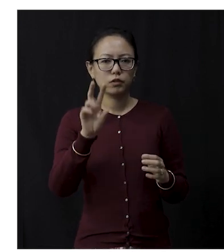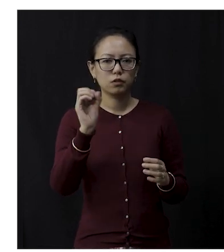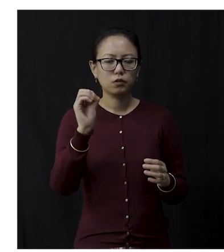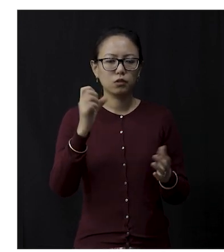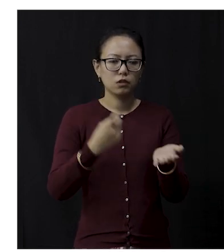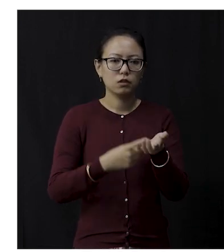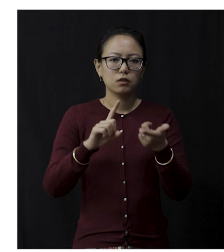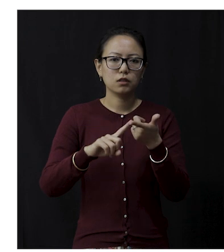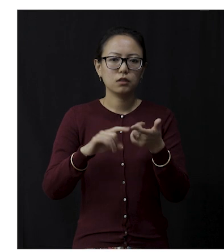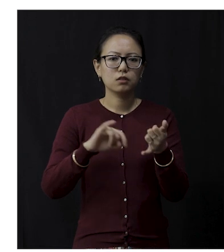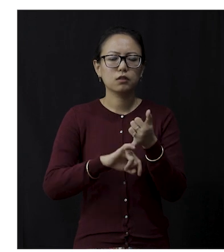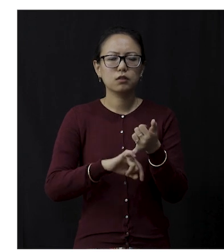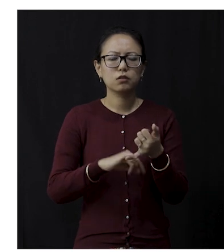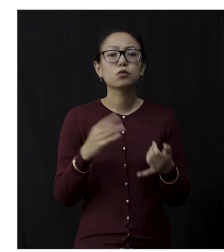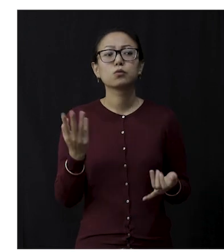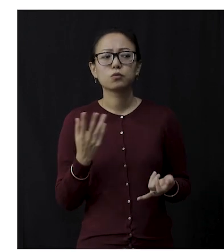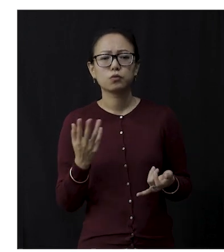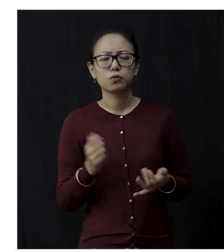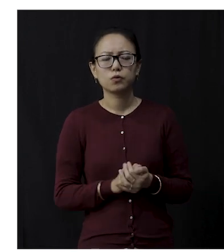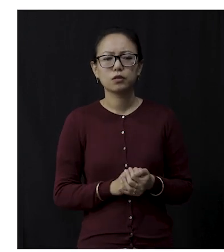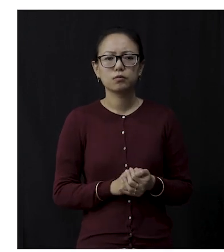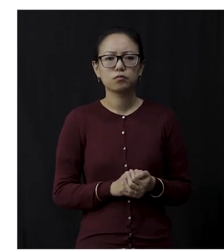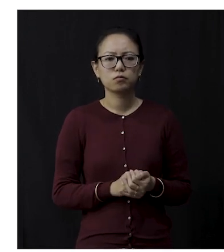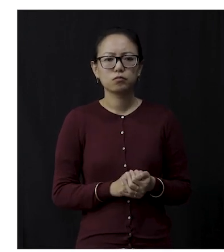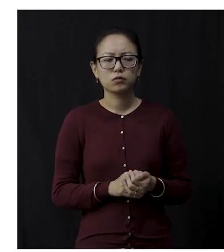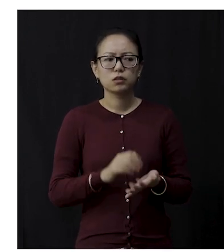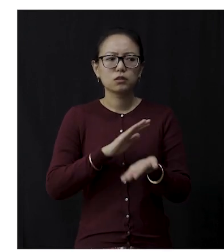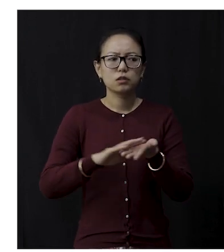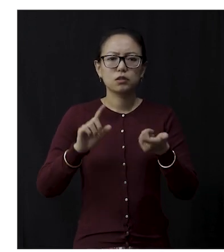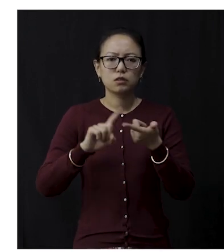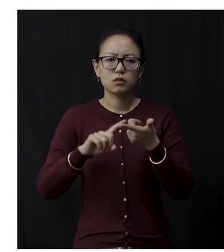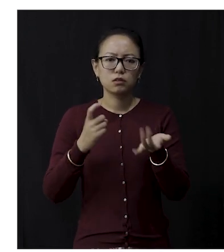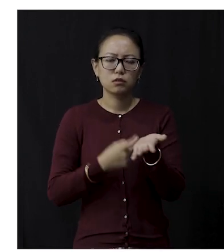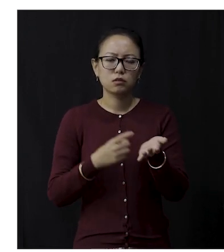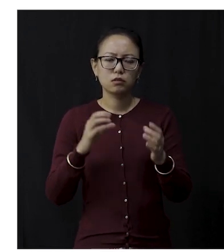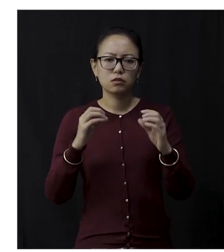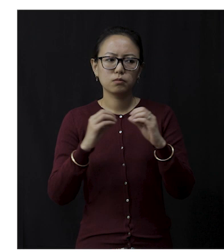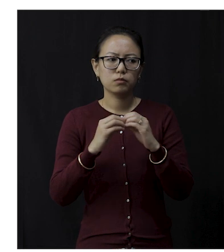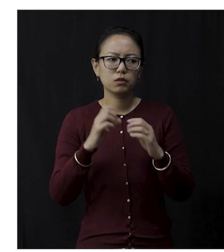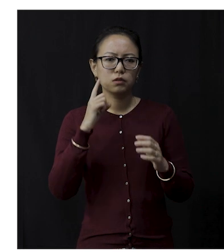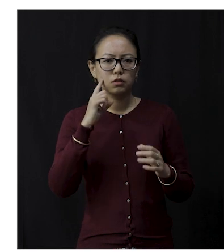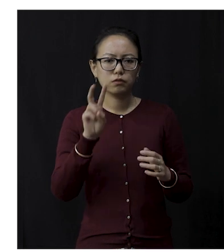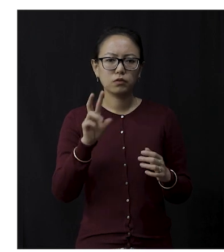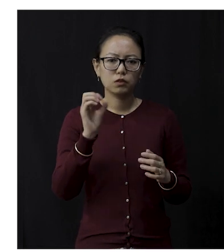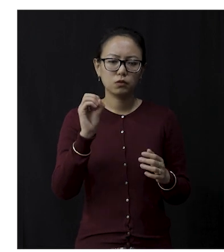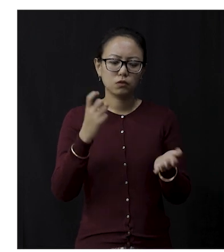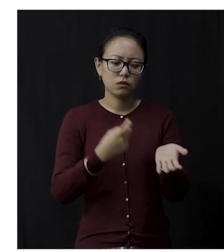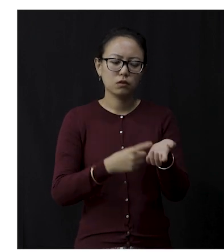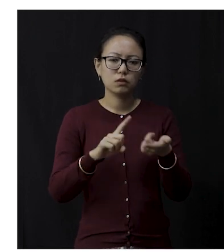herbivores are those animals which eat plants, okay, which depend on